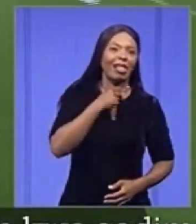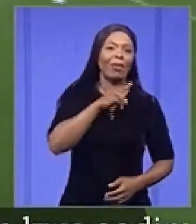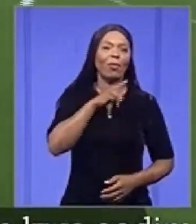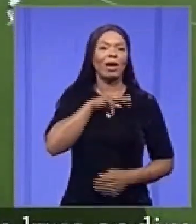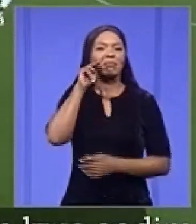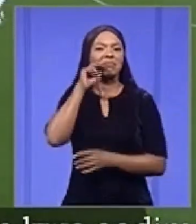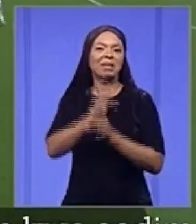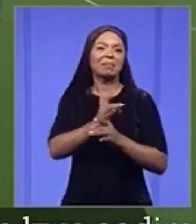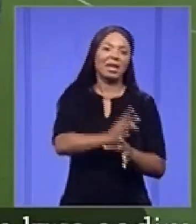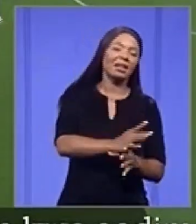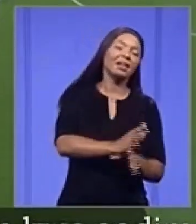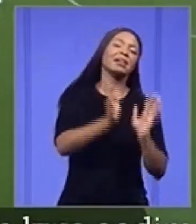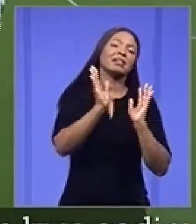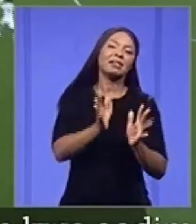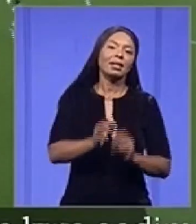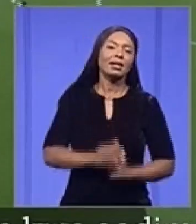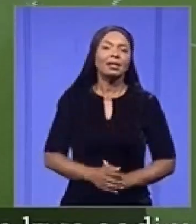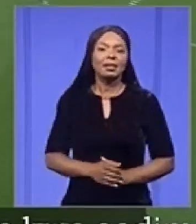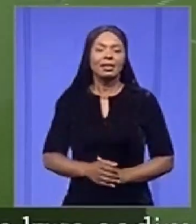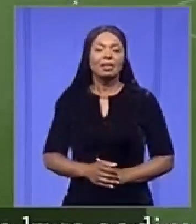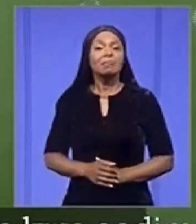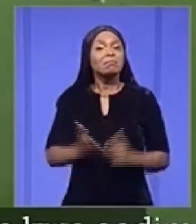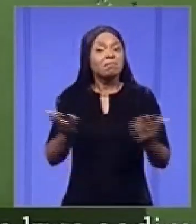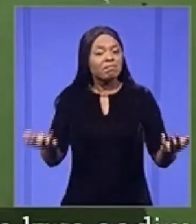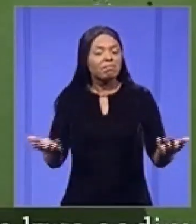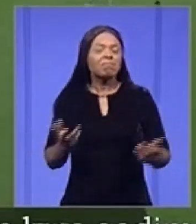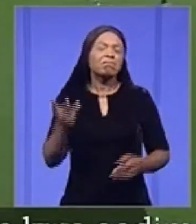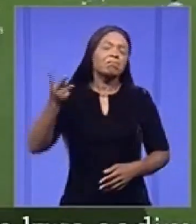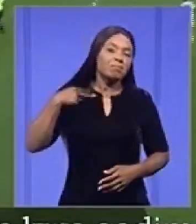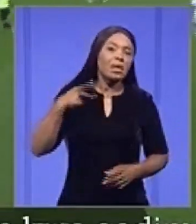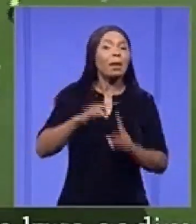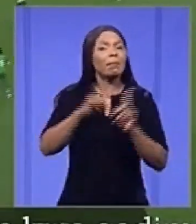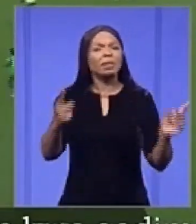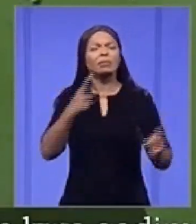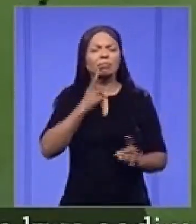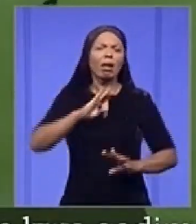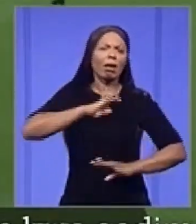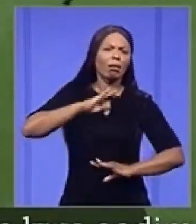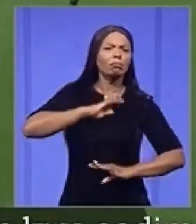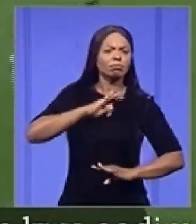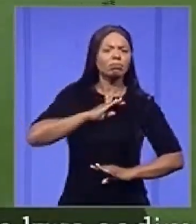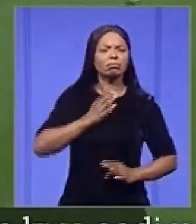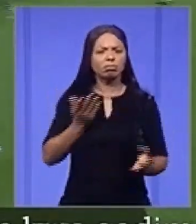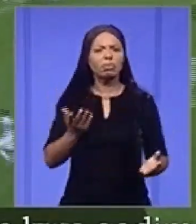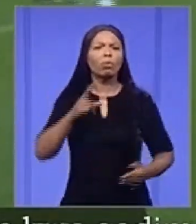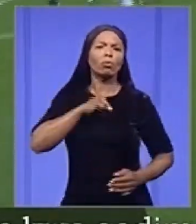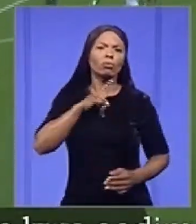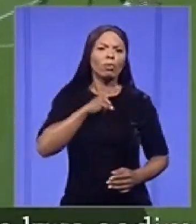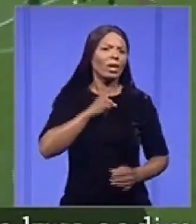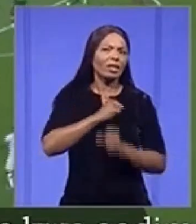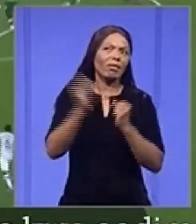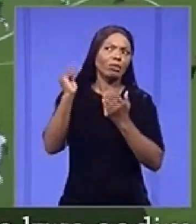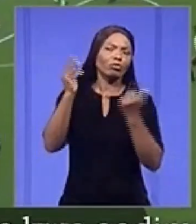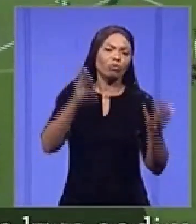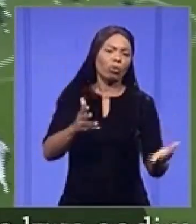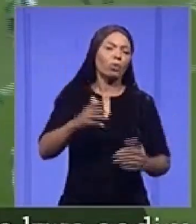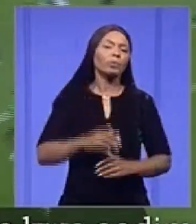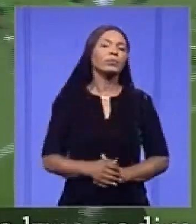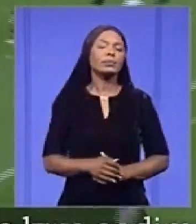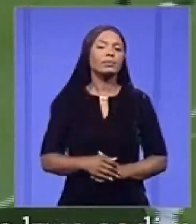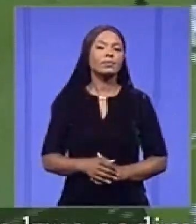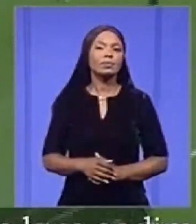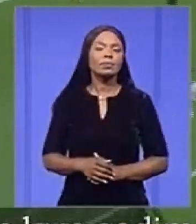makgaolakgang. Ho tlositse dibapadi bohloko empa di thabiswe ke ka moo sehlopha se bapetseng ka teng ho sa lebellwa. Our main goal